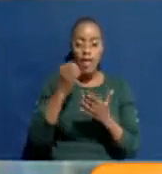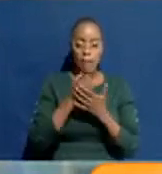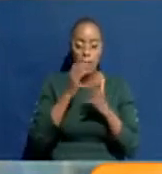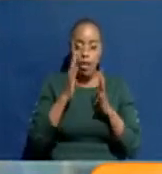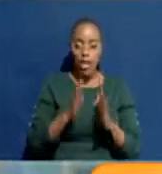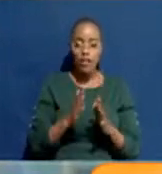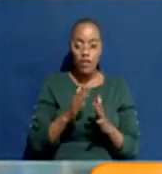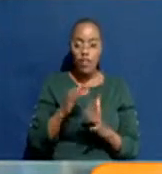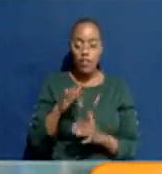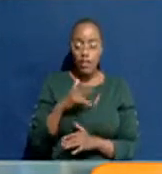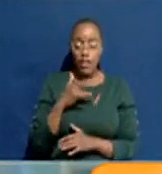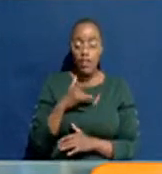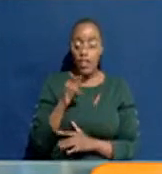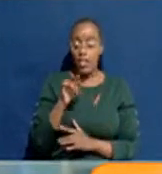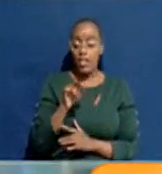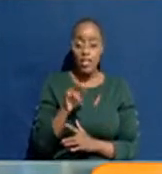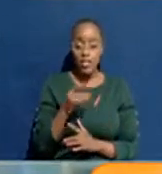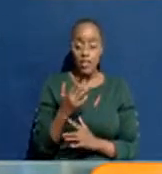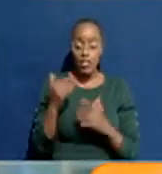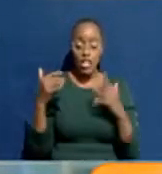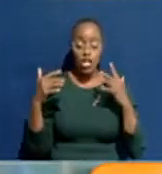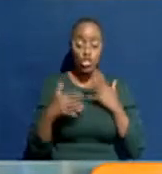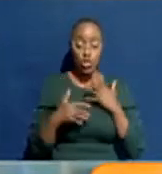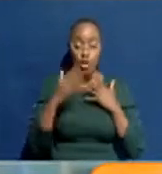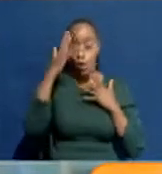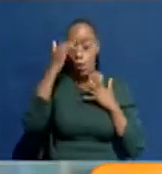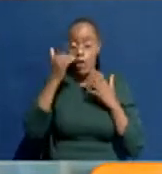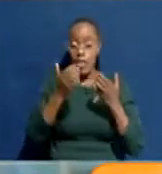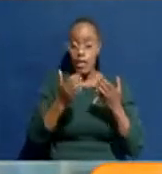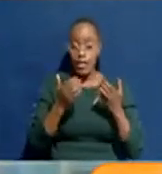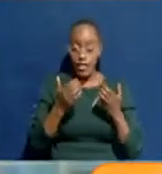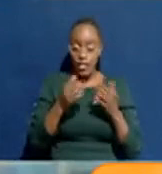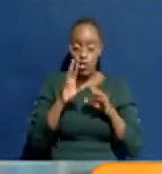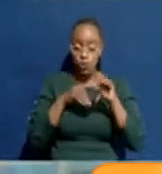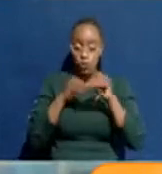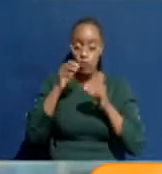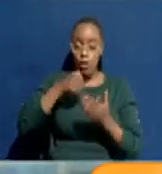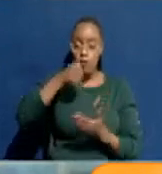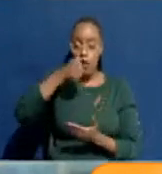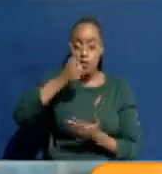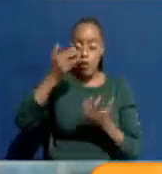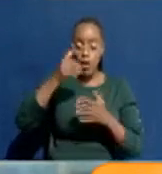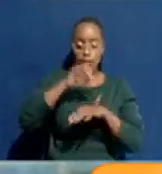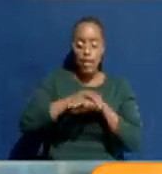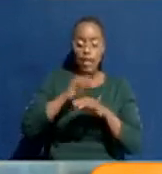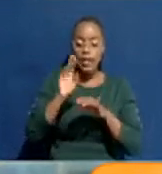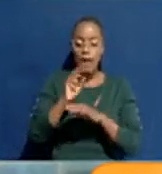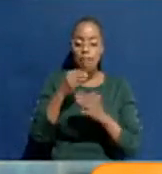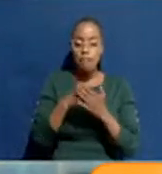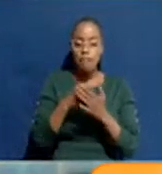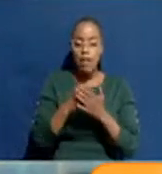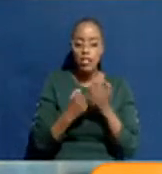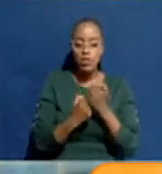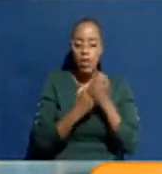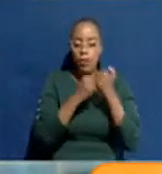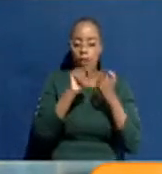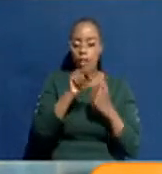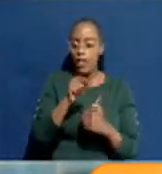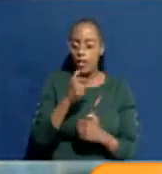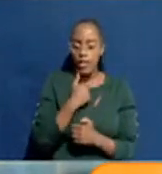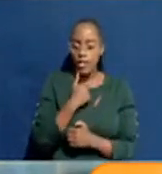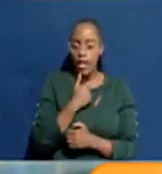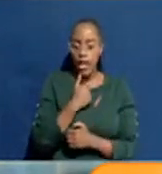getting this, you know, as a shock, because they need to then budget where they're going to get the money to support that. Do they lay